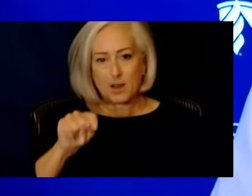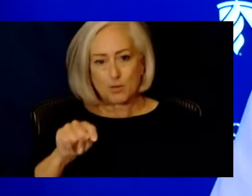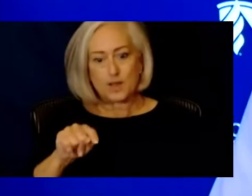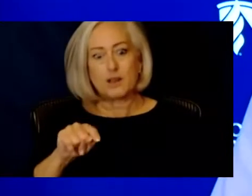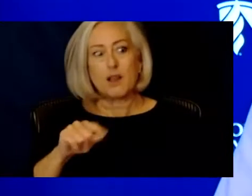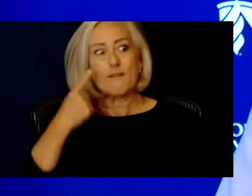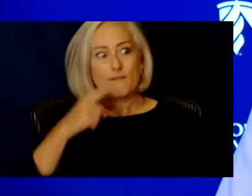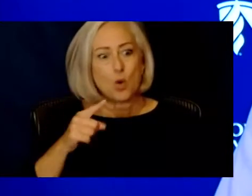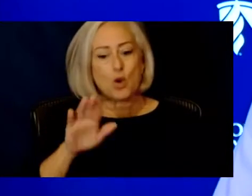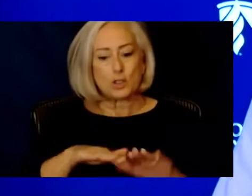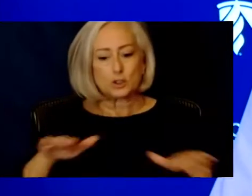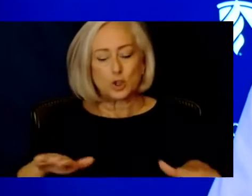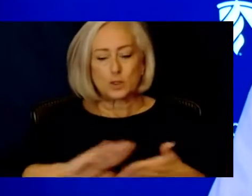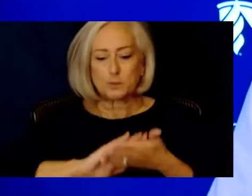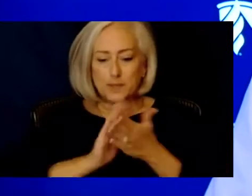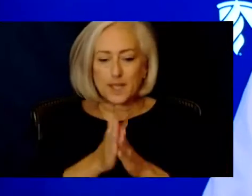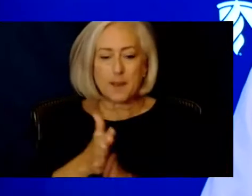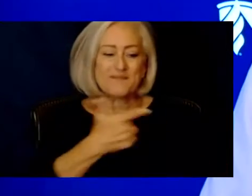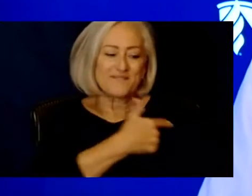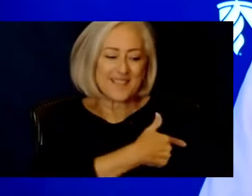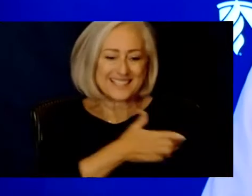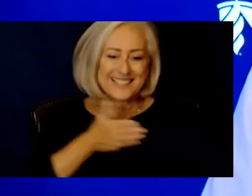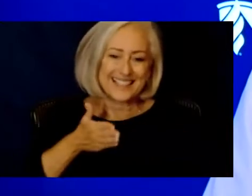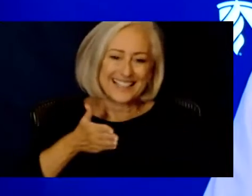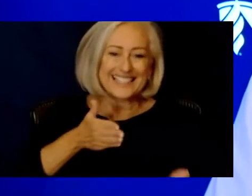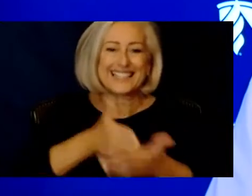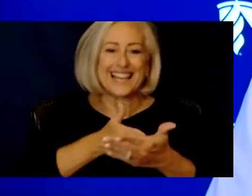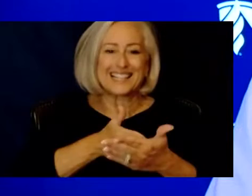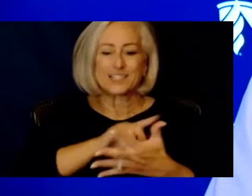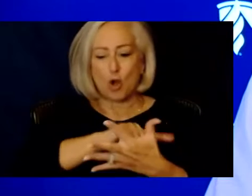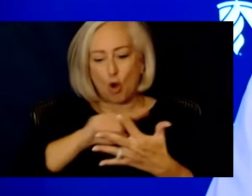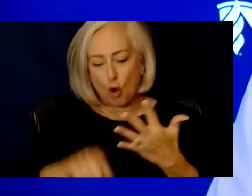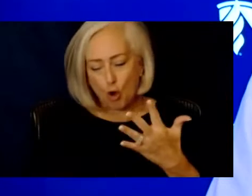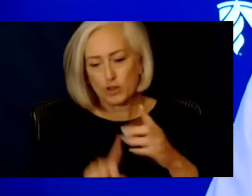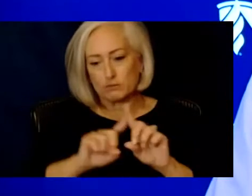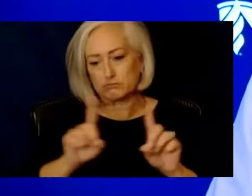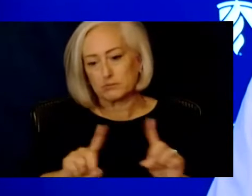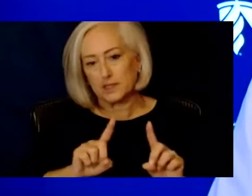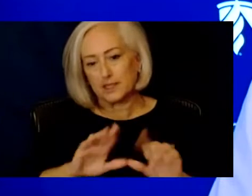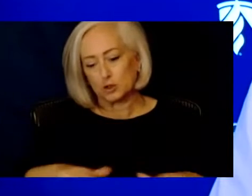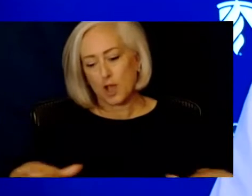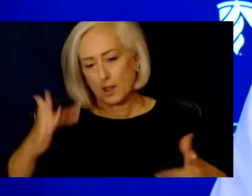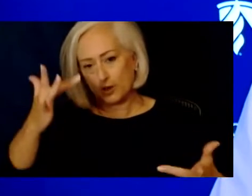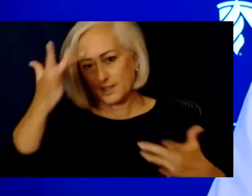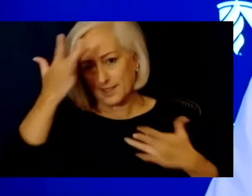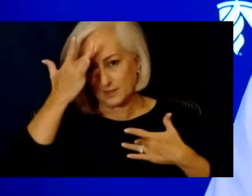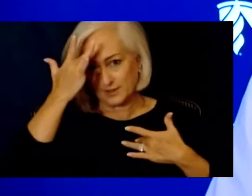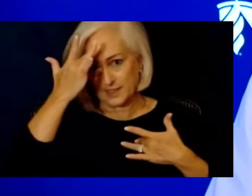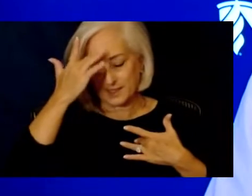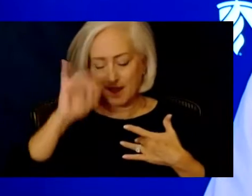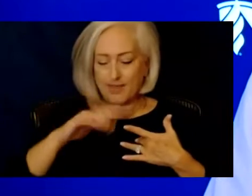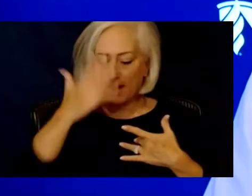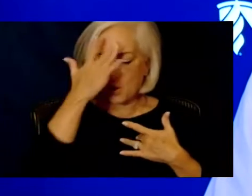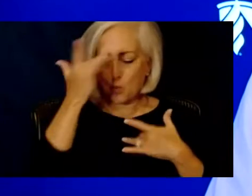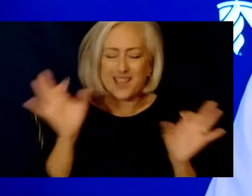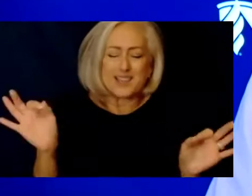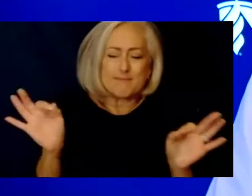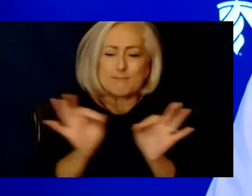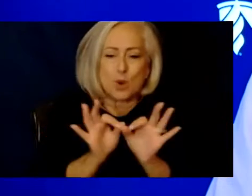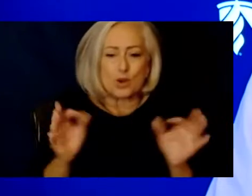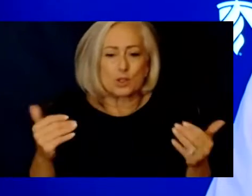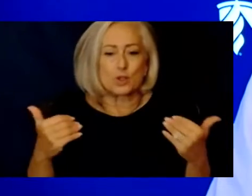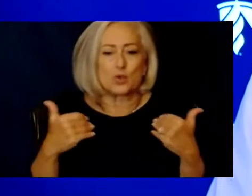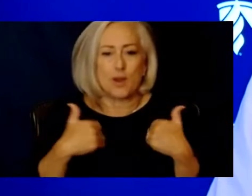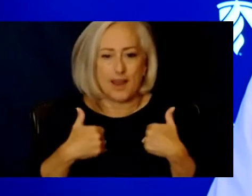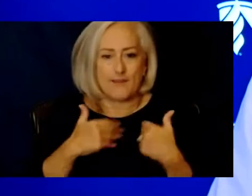against this in all of these childhood diseases as well. That's why it is so important to have these